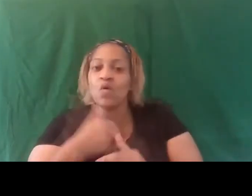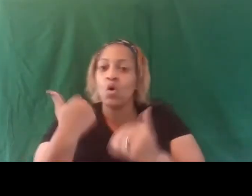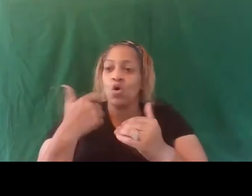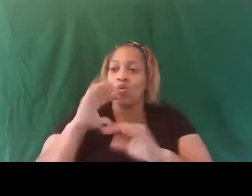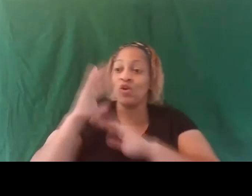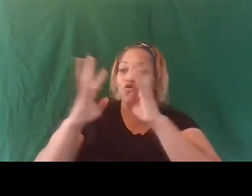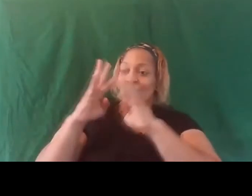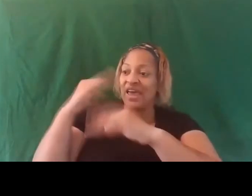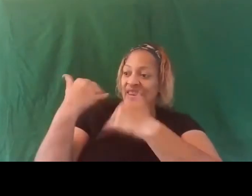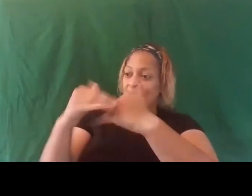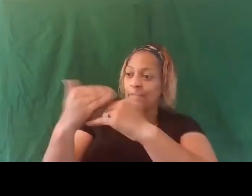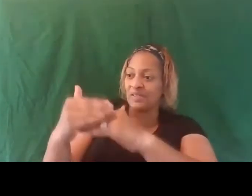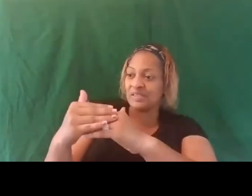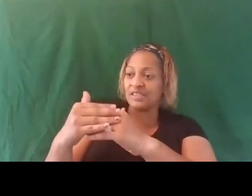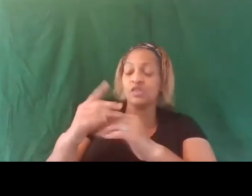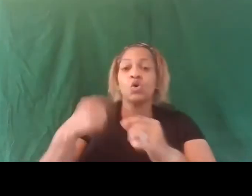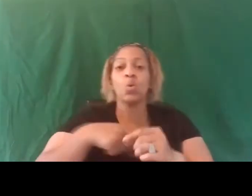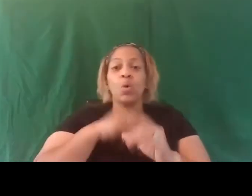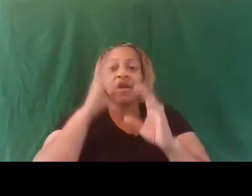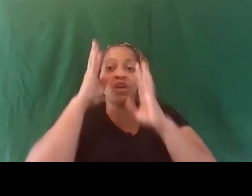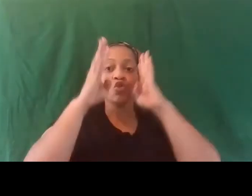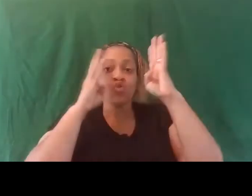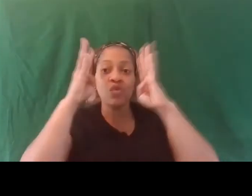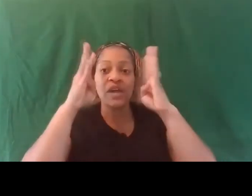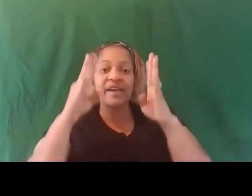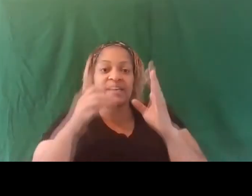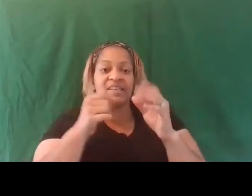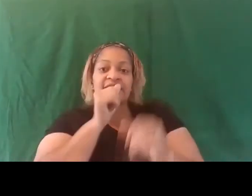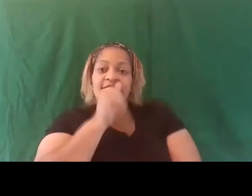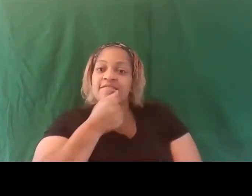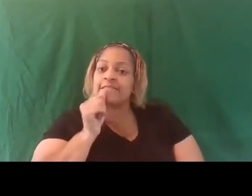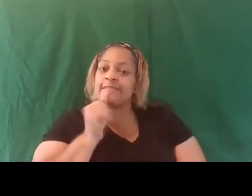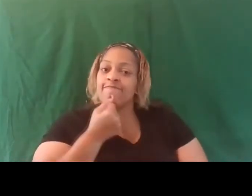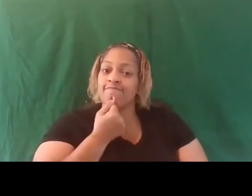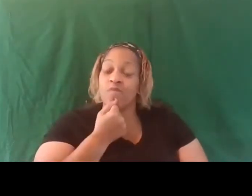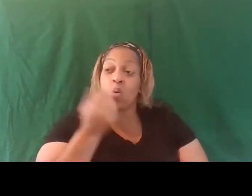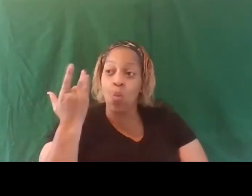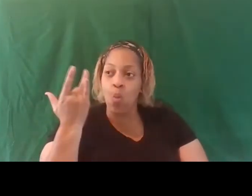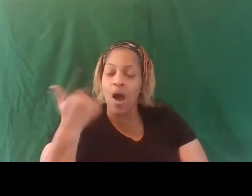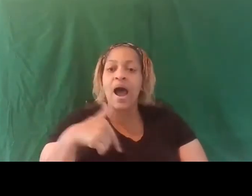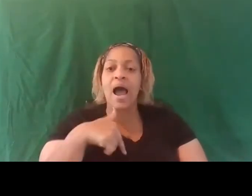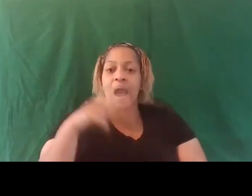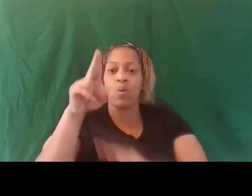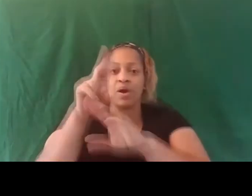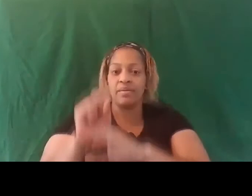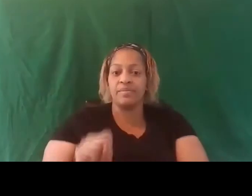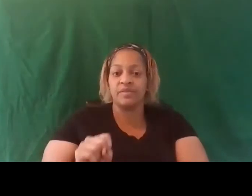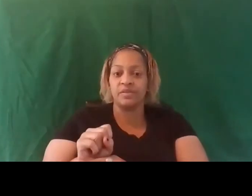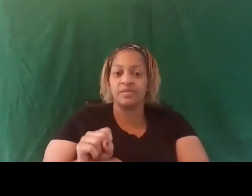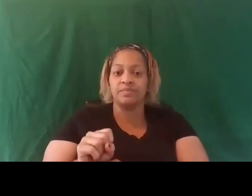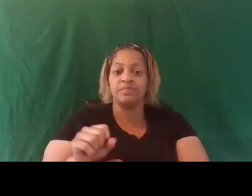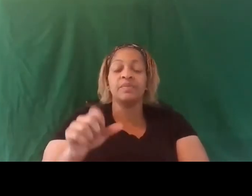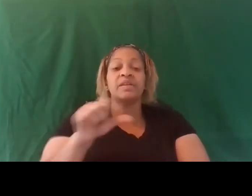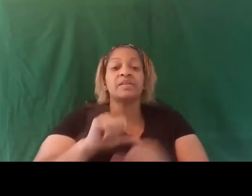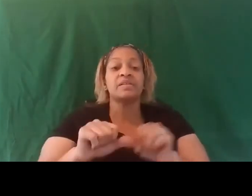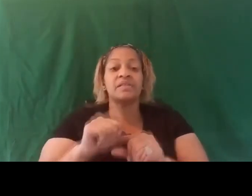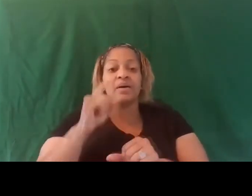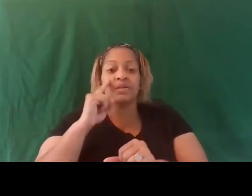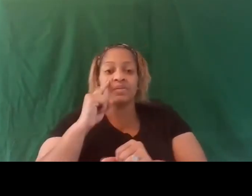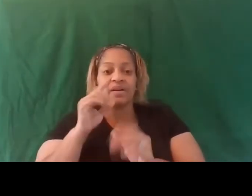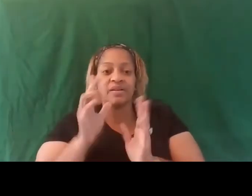we creating suffering simply because of our habits? Science of Mind textbook says our mind